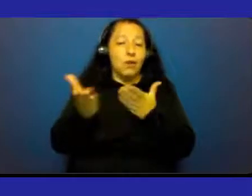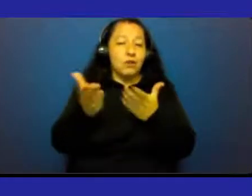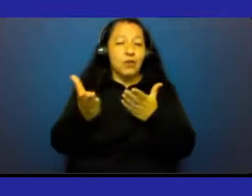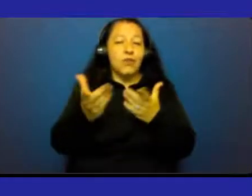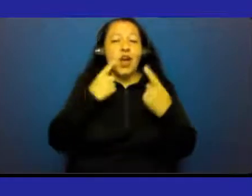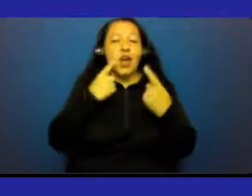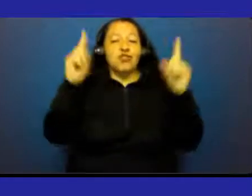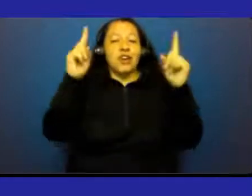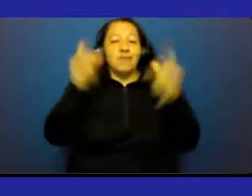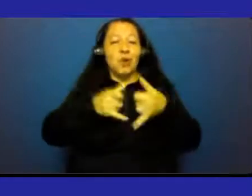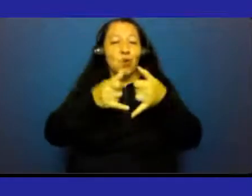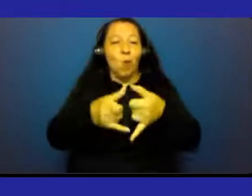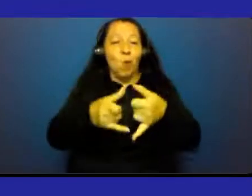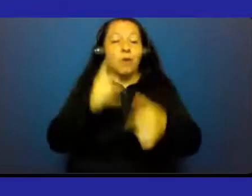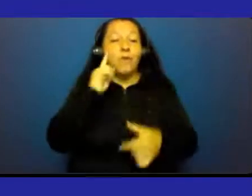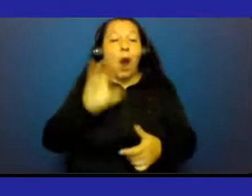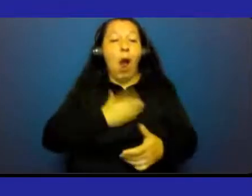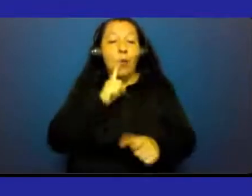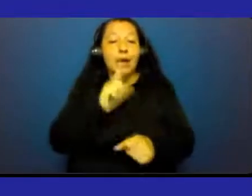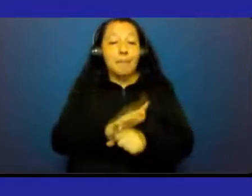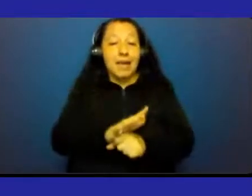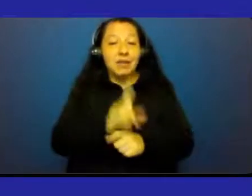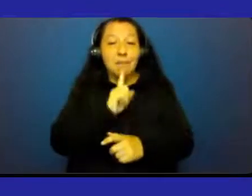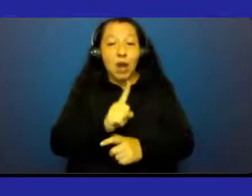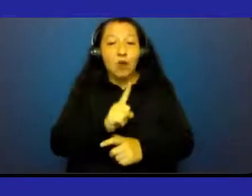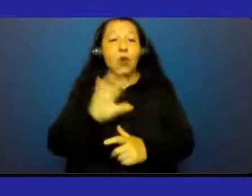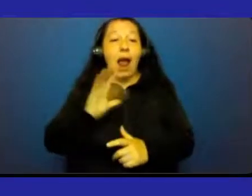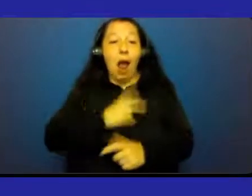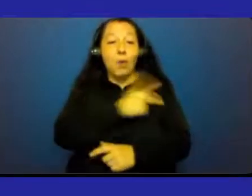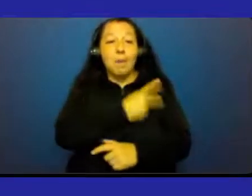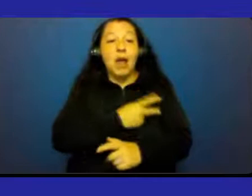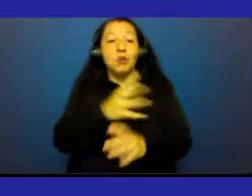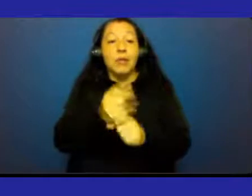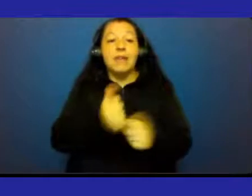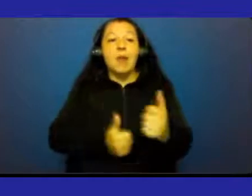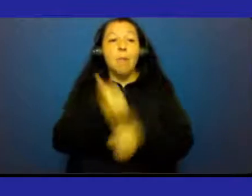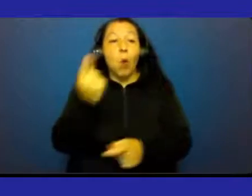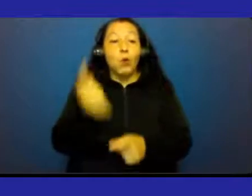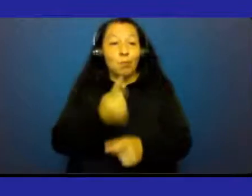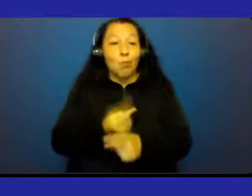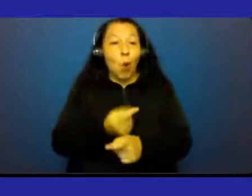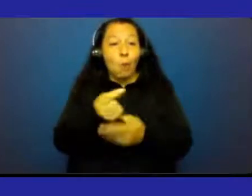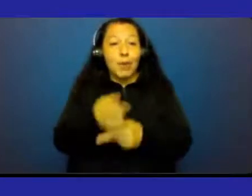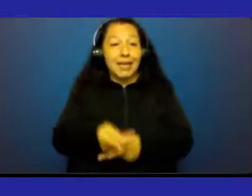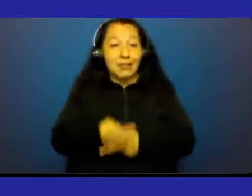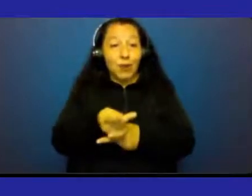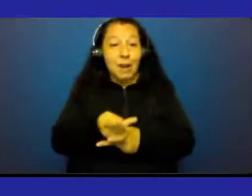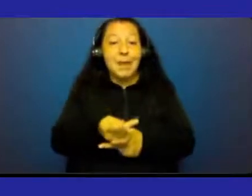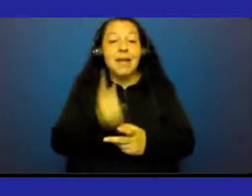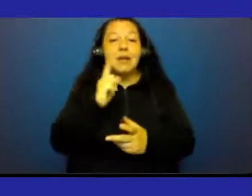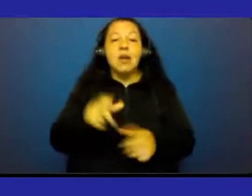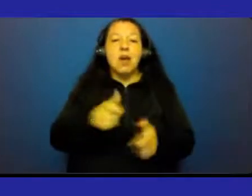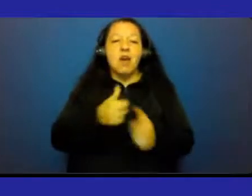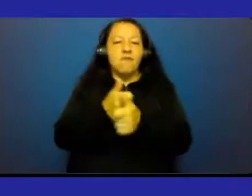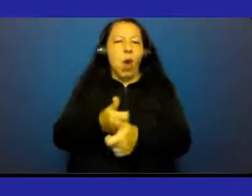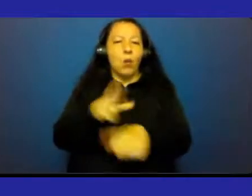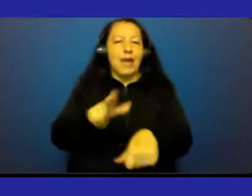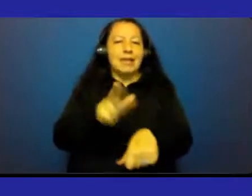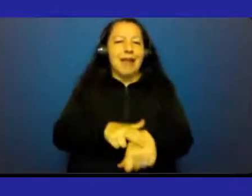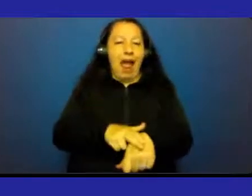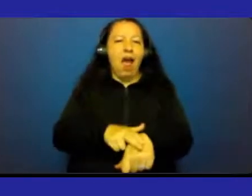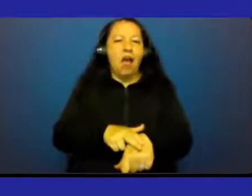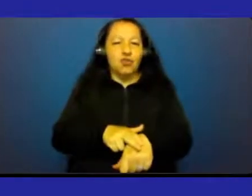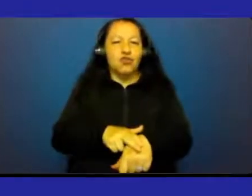ensuring stroke patients receive the most appropriate treatment according to national recognized research-based